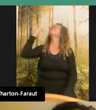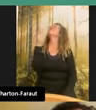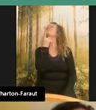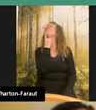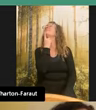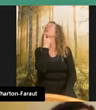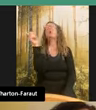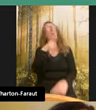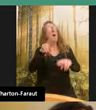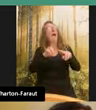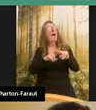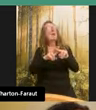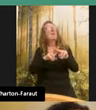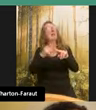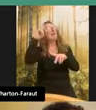think about the call for help